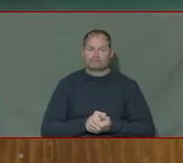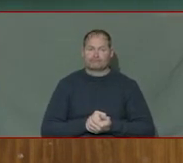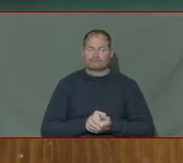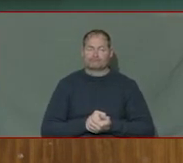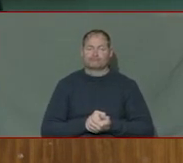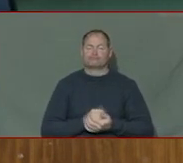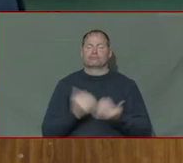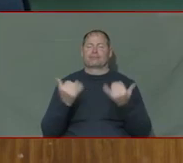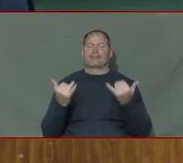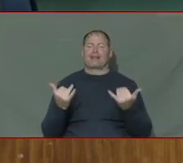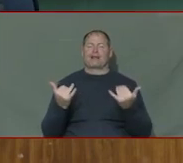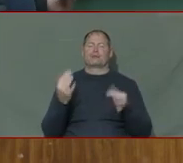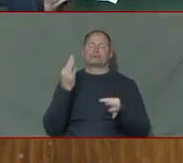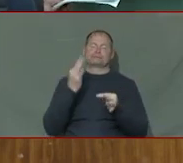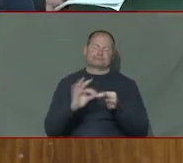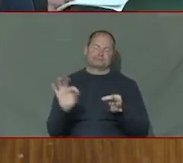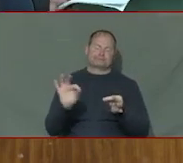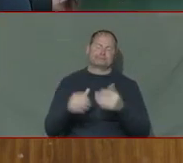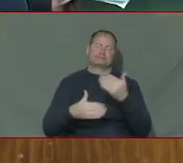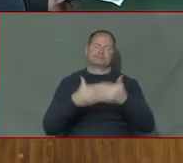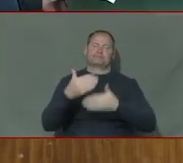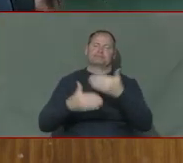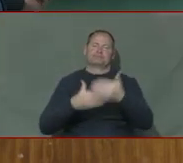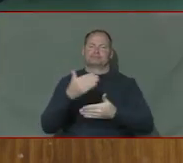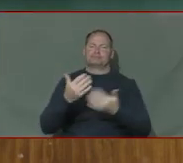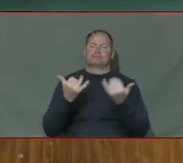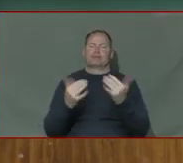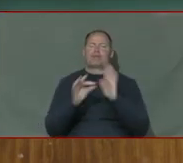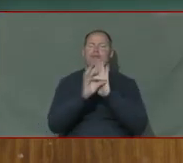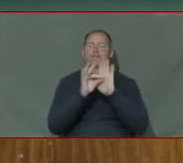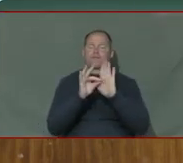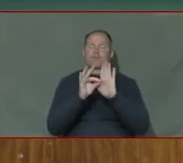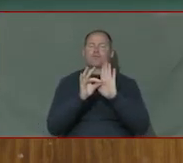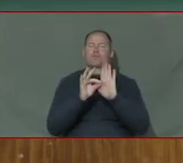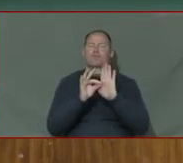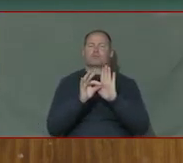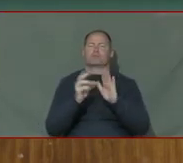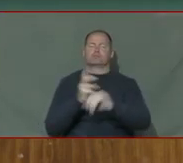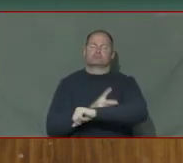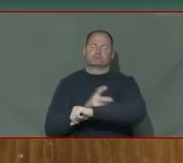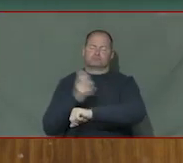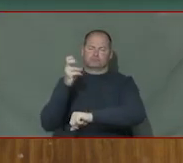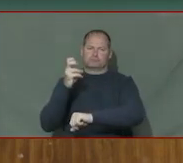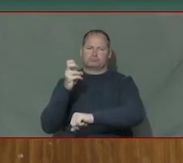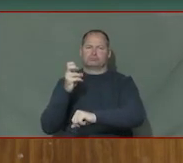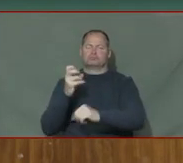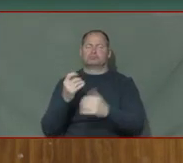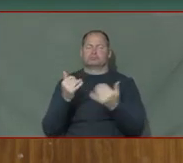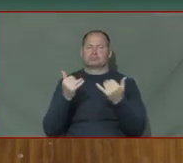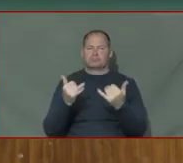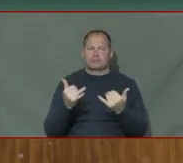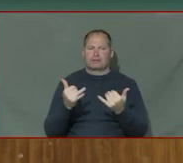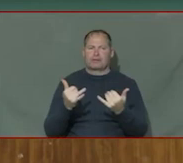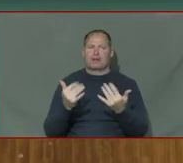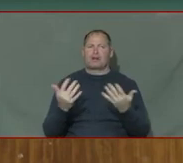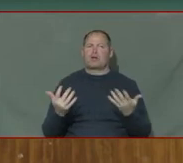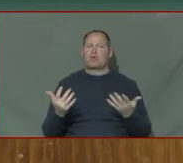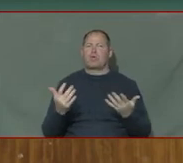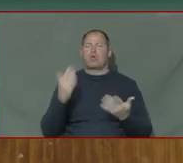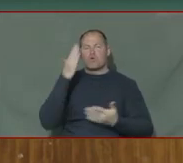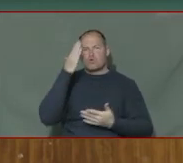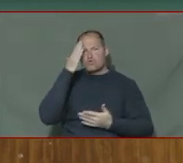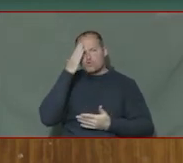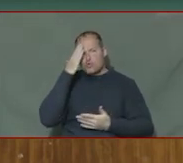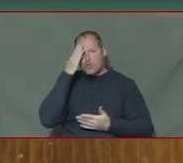to simplify that so I can get a formula which I can differentiate in order to determine